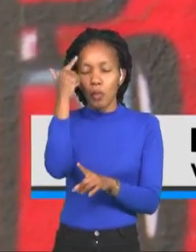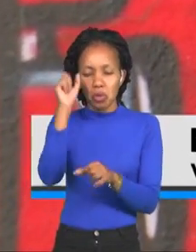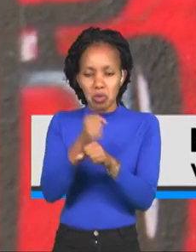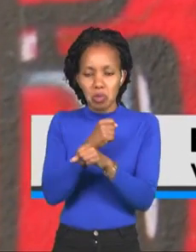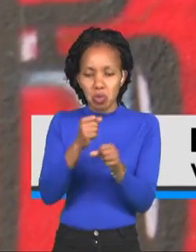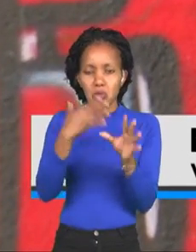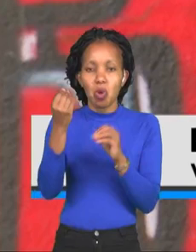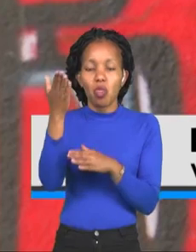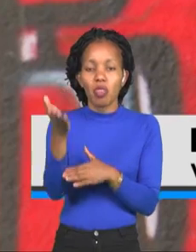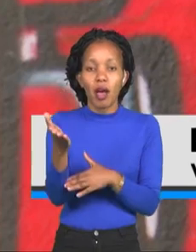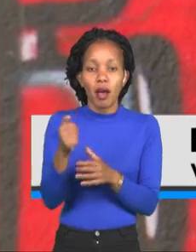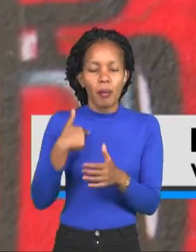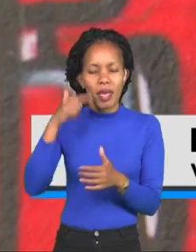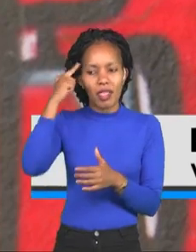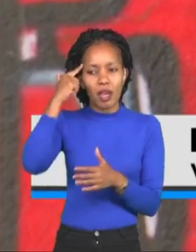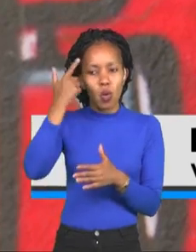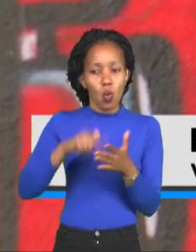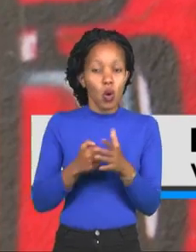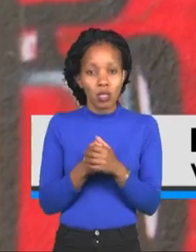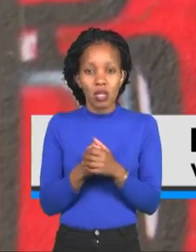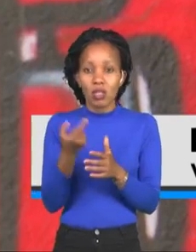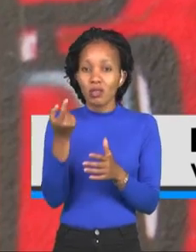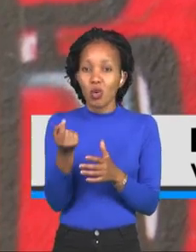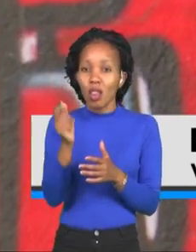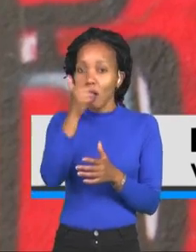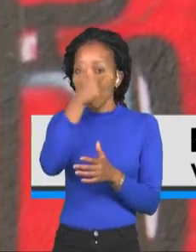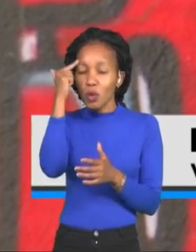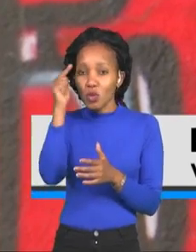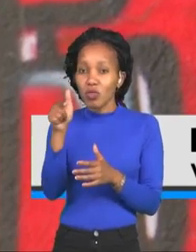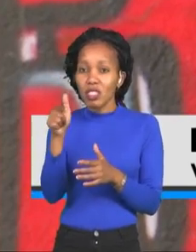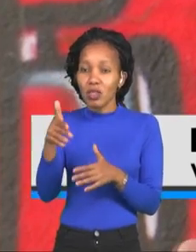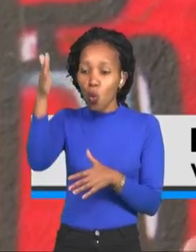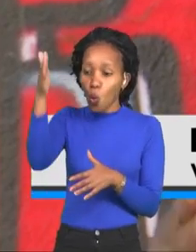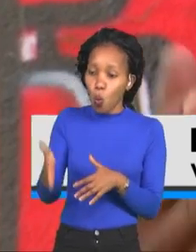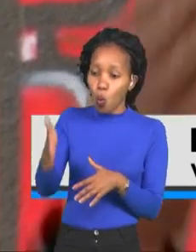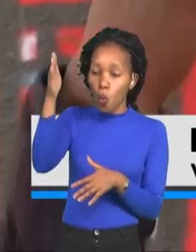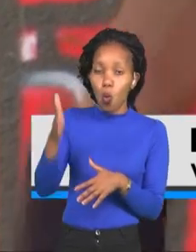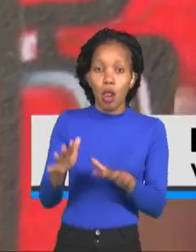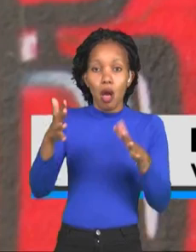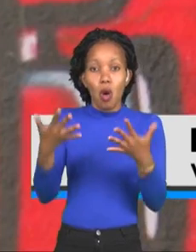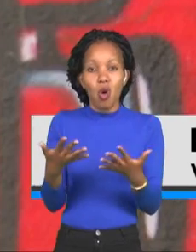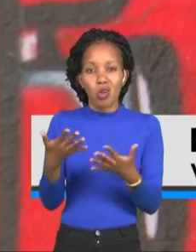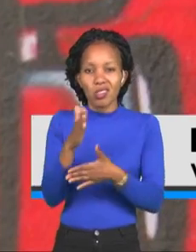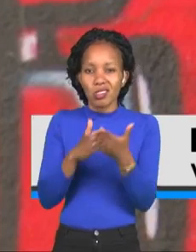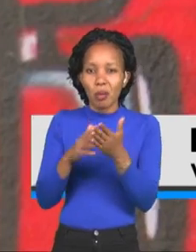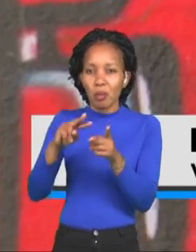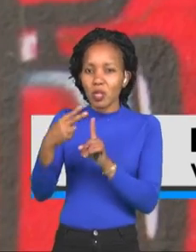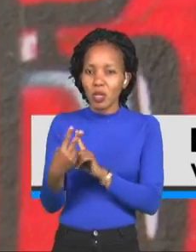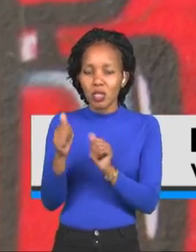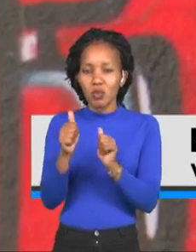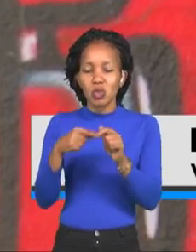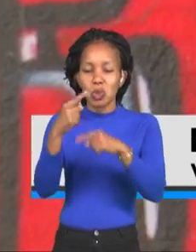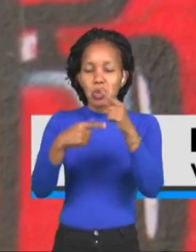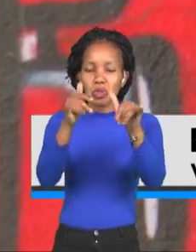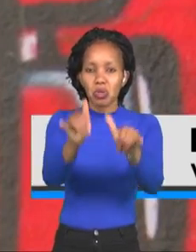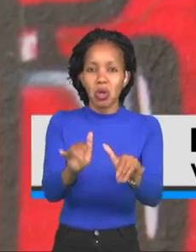get there. I think it's a bit because of that invisible wall, or maybe some preconception that still exists, or